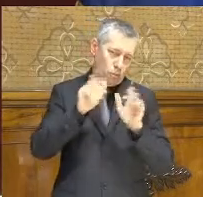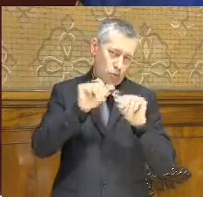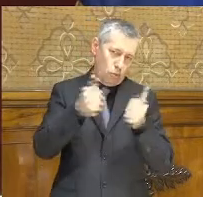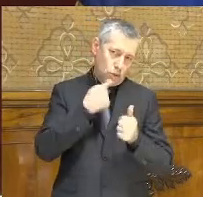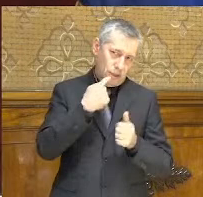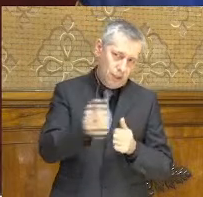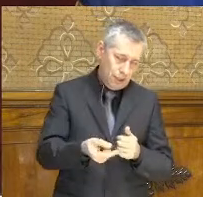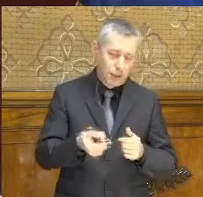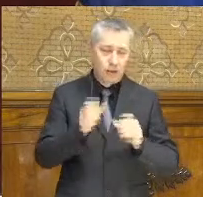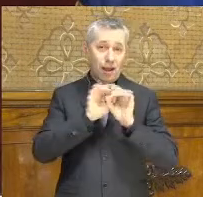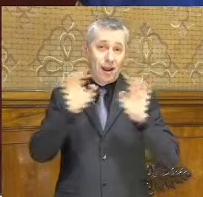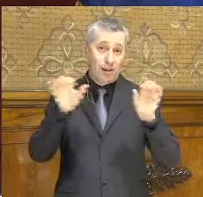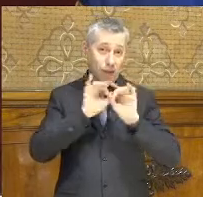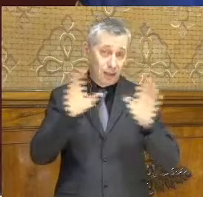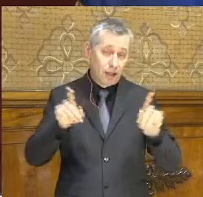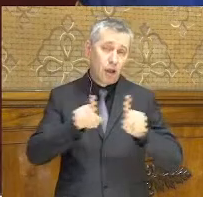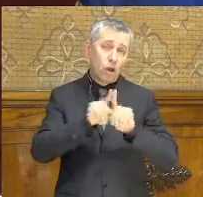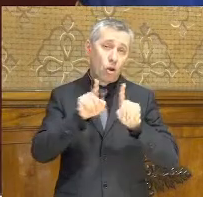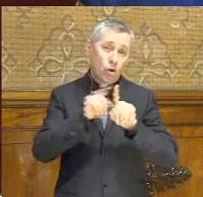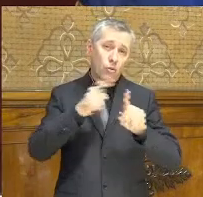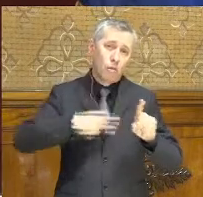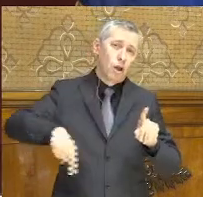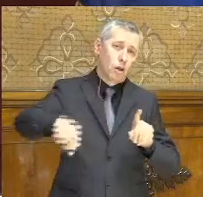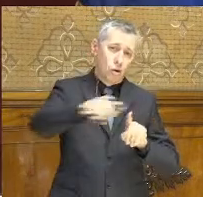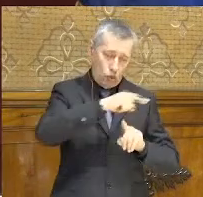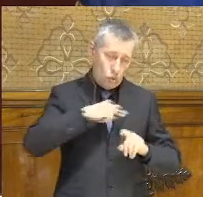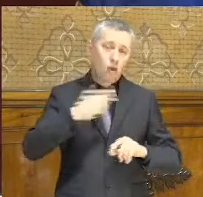we demand it